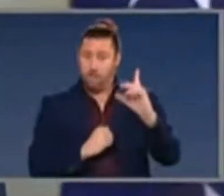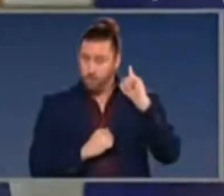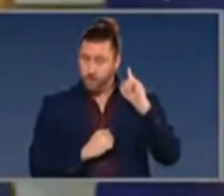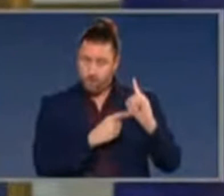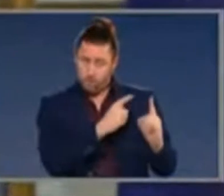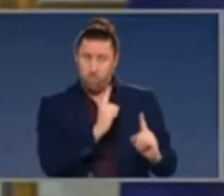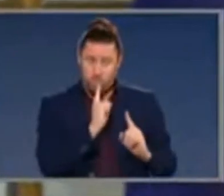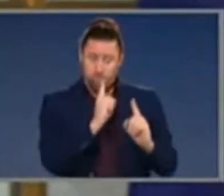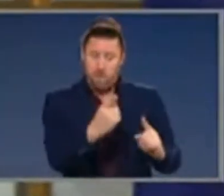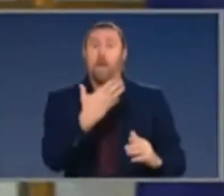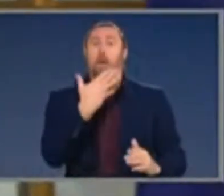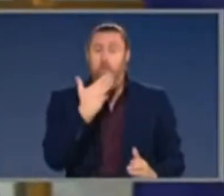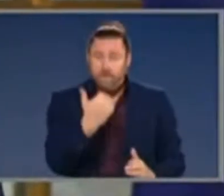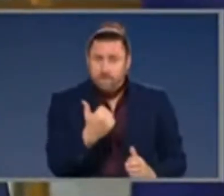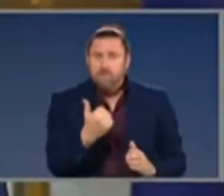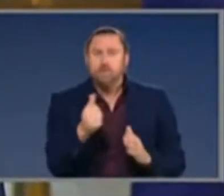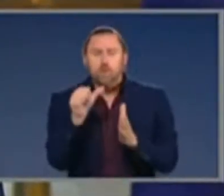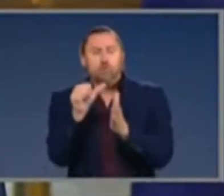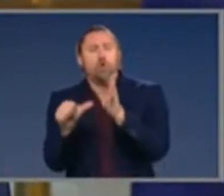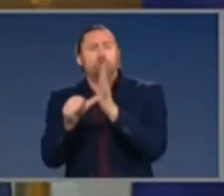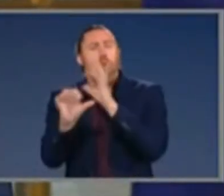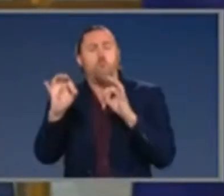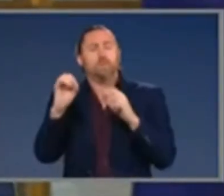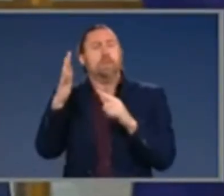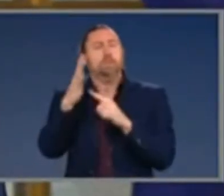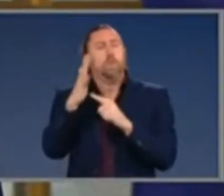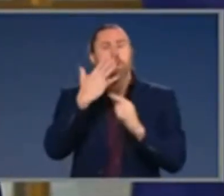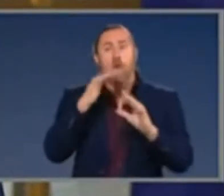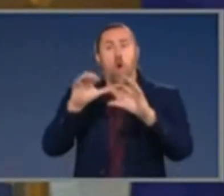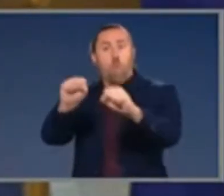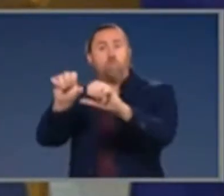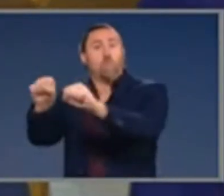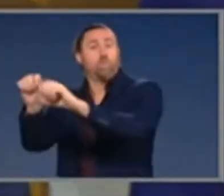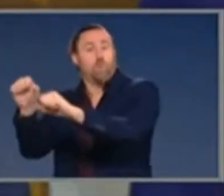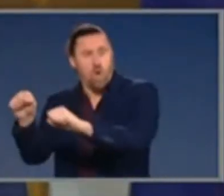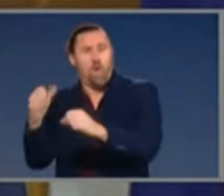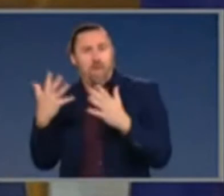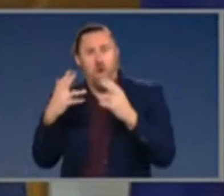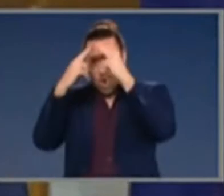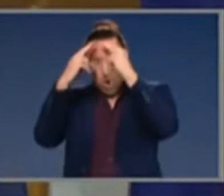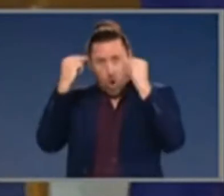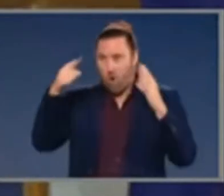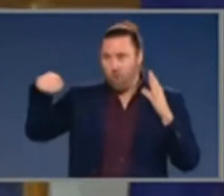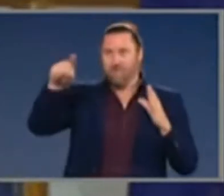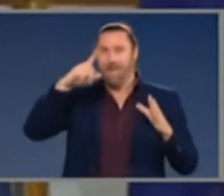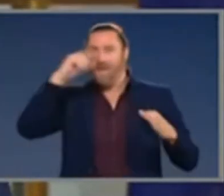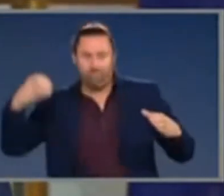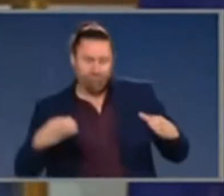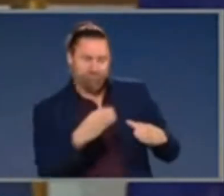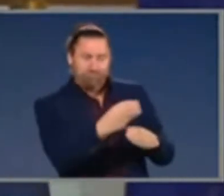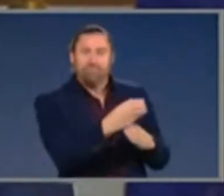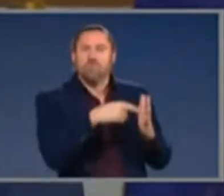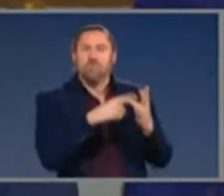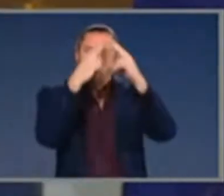to further restrict elective surgery to free up nursing staff for these aged care facilities, and